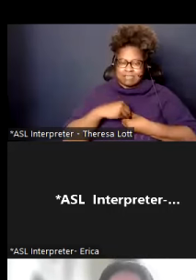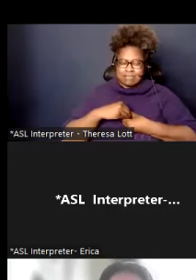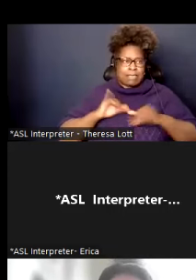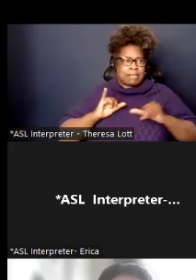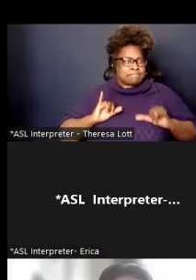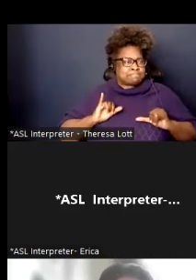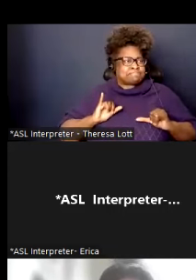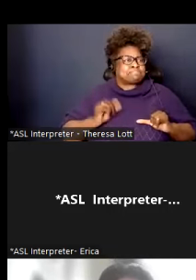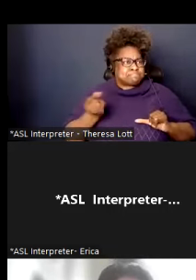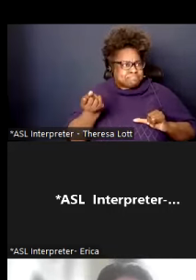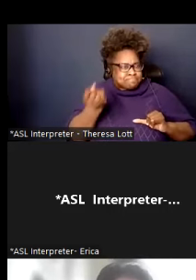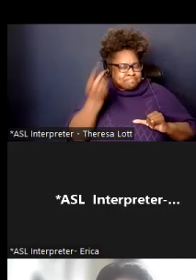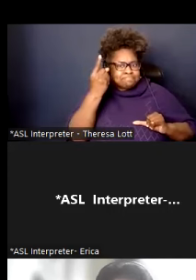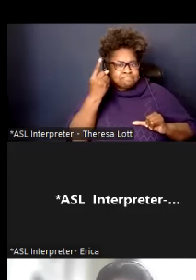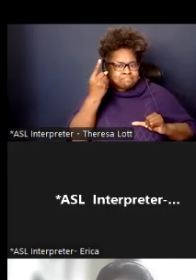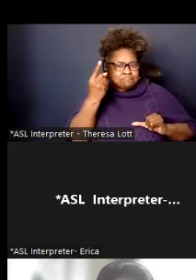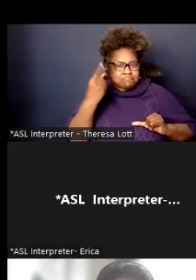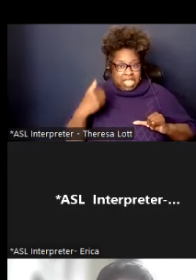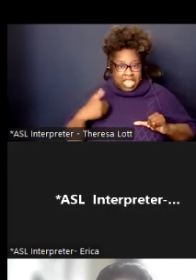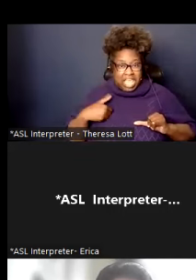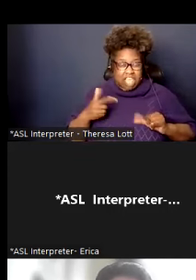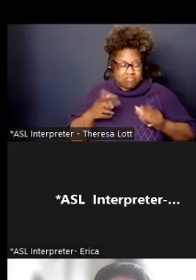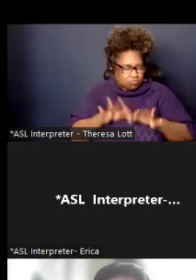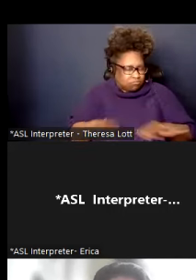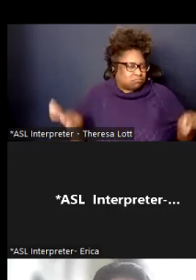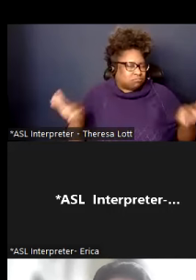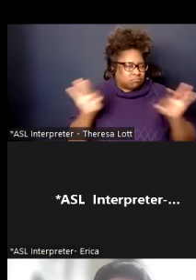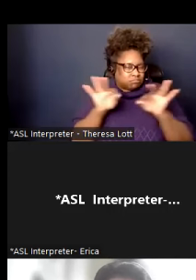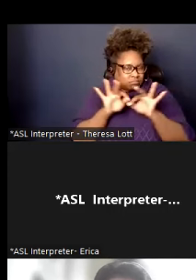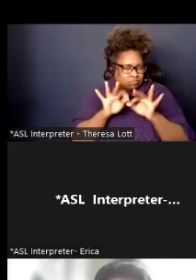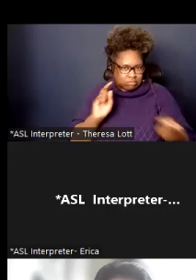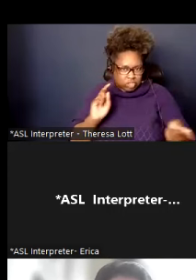have significant changes before us, but an